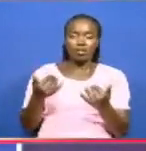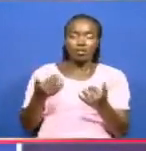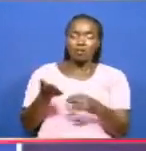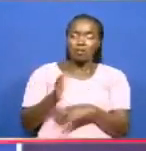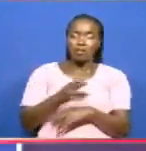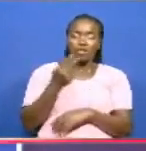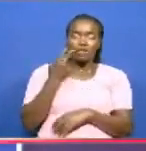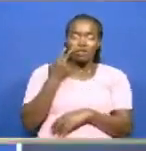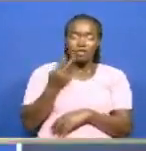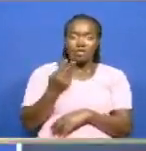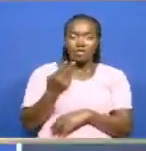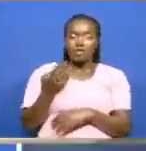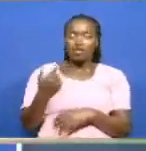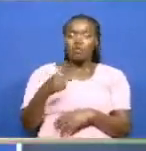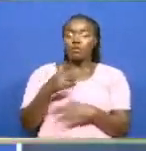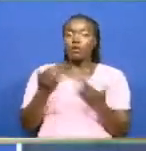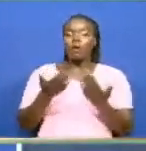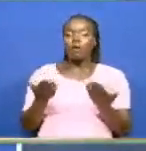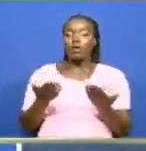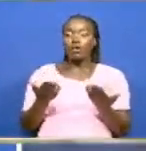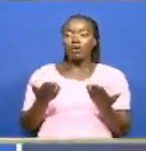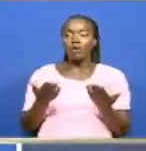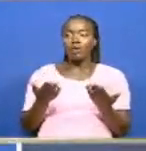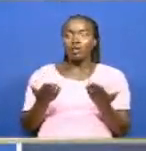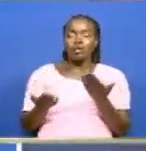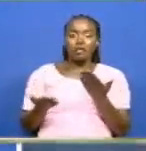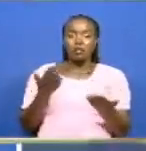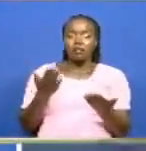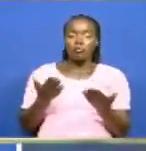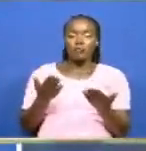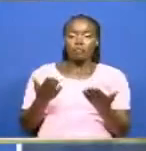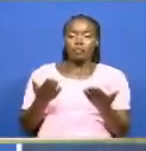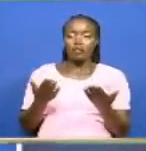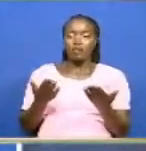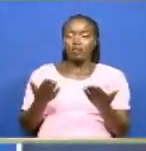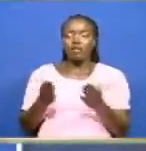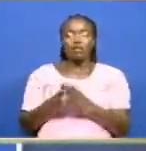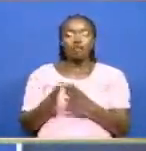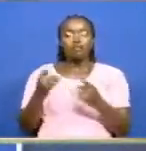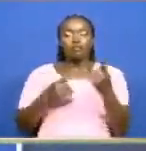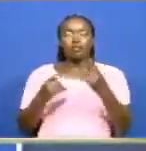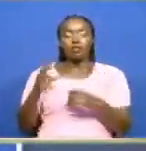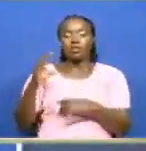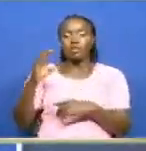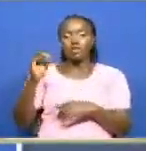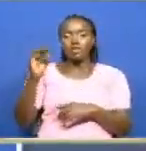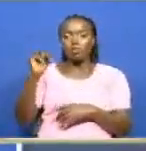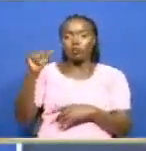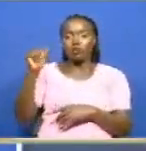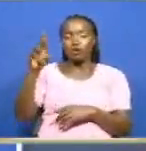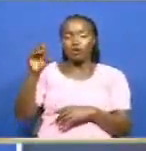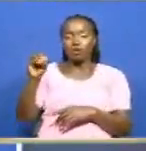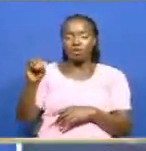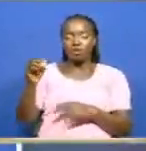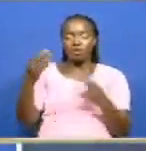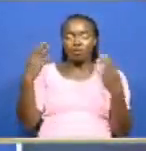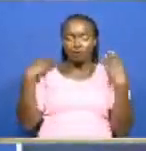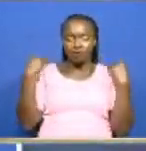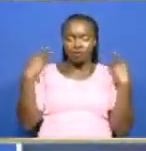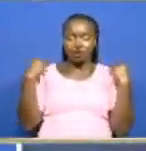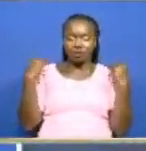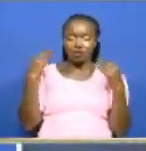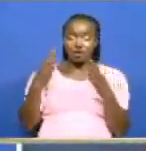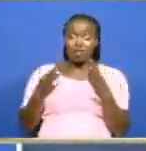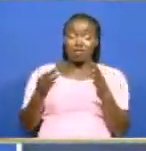see where we are, who is going to maybe make the cut for the Comoro Games, because that is what we are training for right now. Now, when you haven't